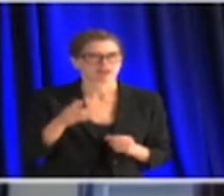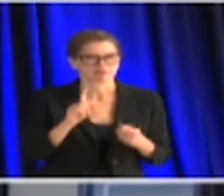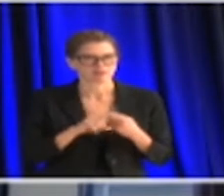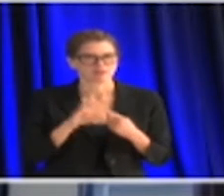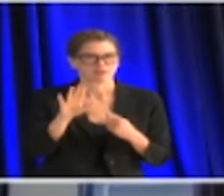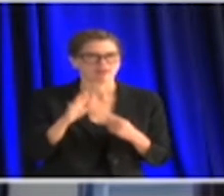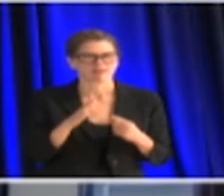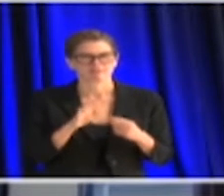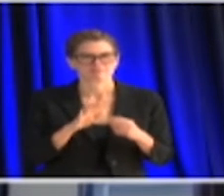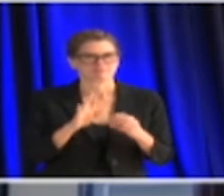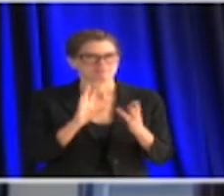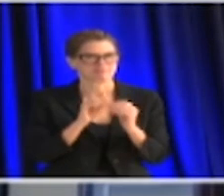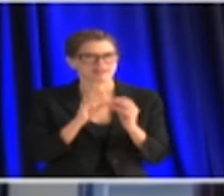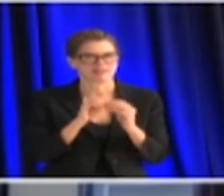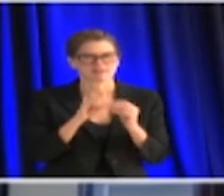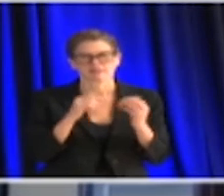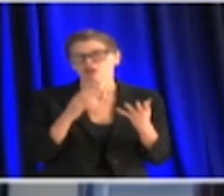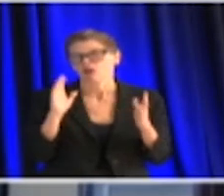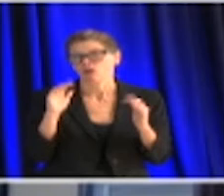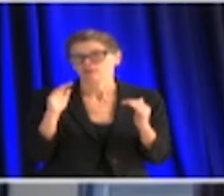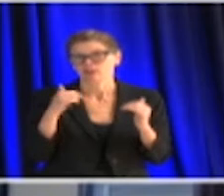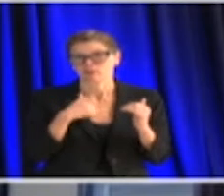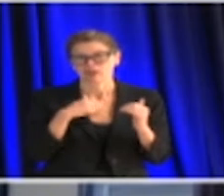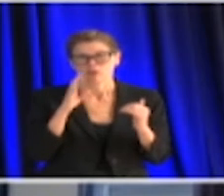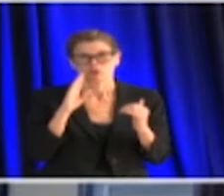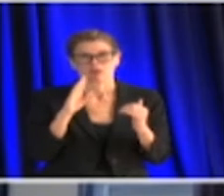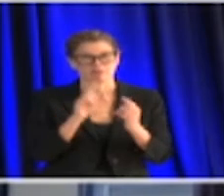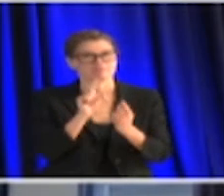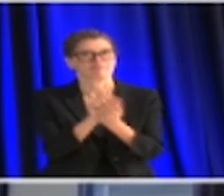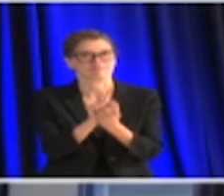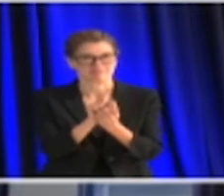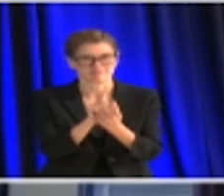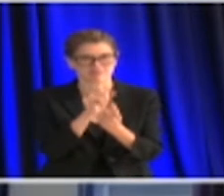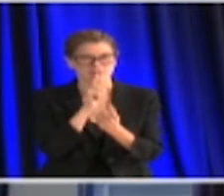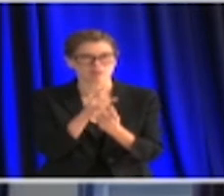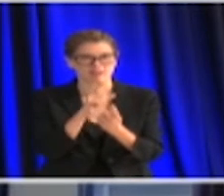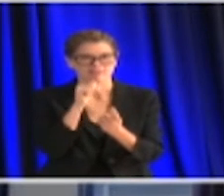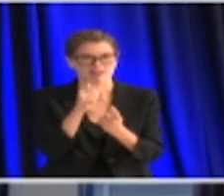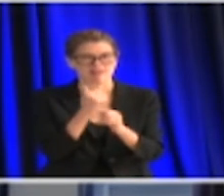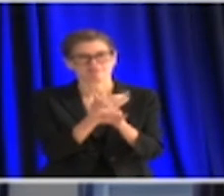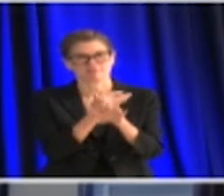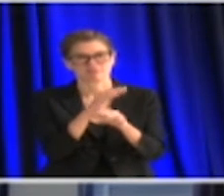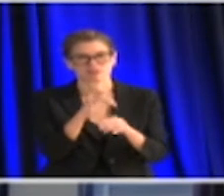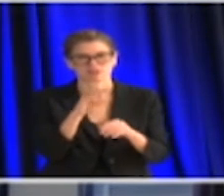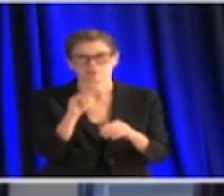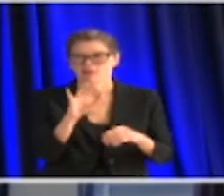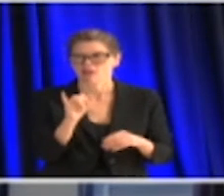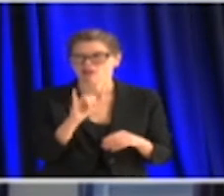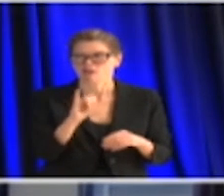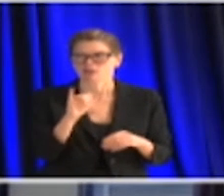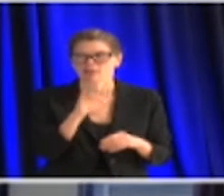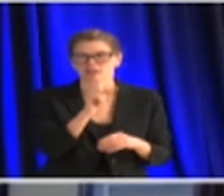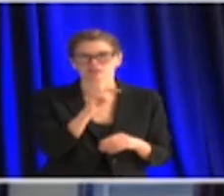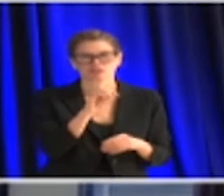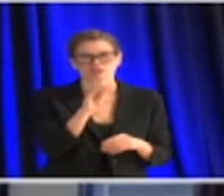person next time. And on May 6th, it was great to visit the construction site for the Toby Grant Intergenerational Center